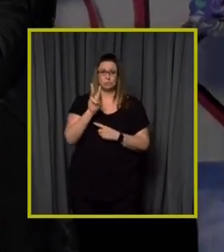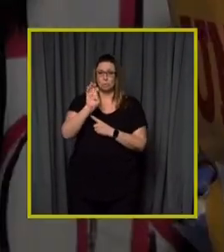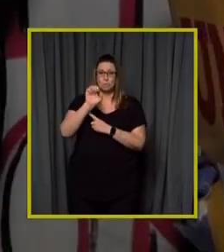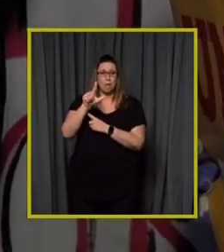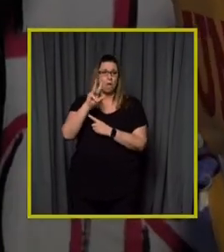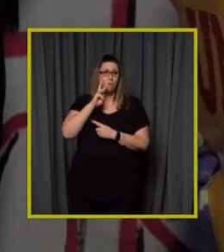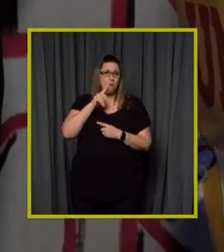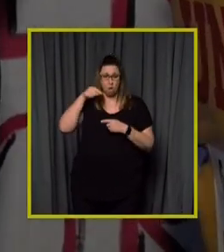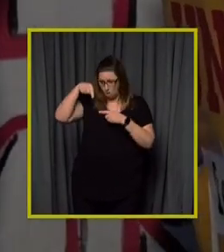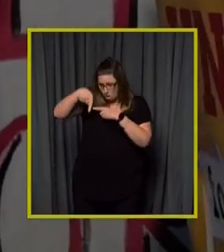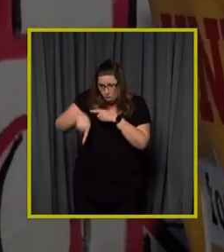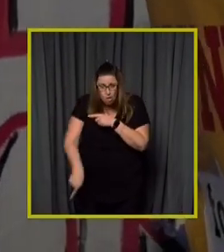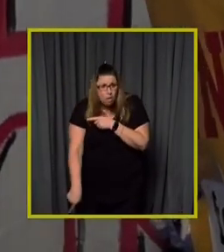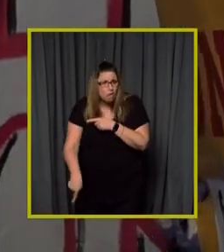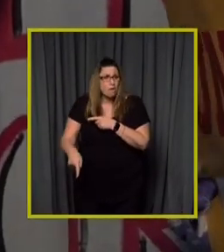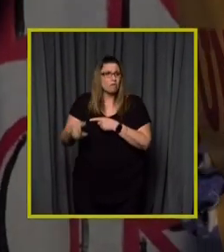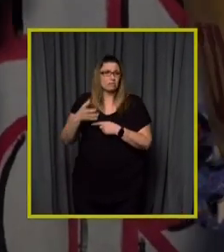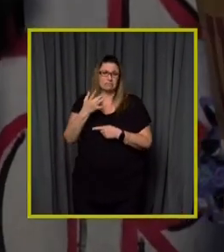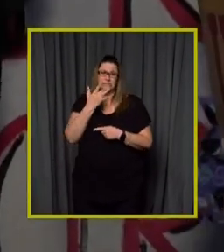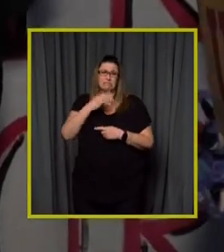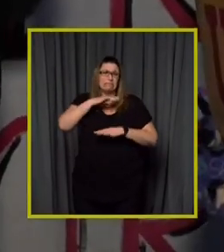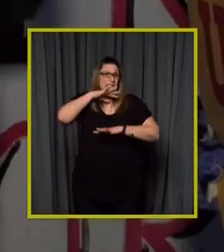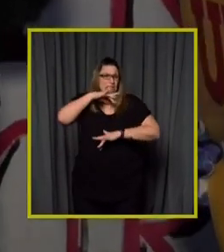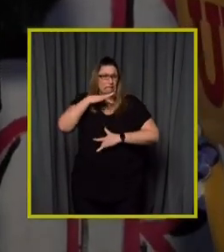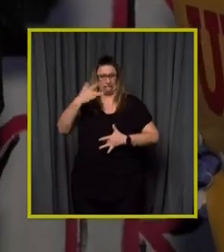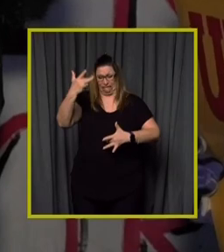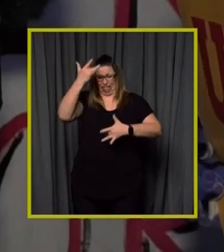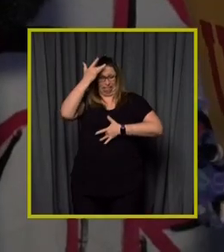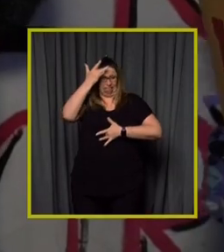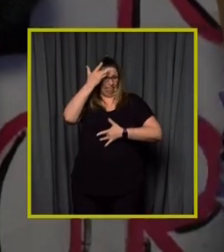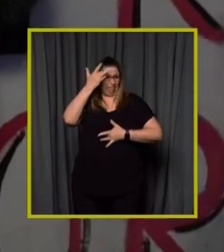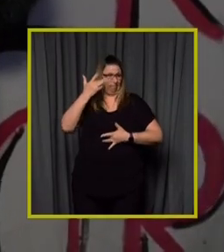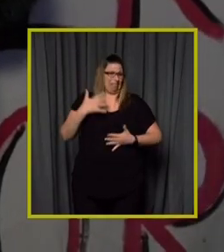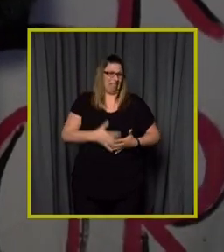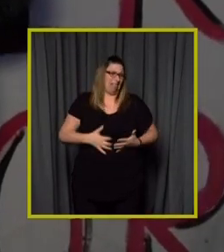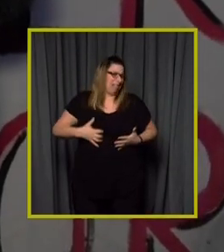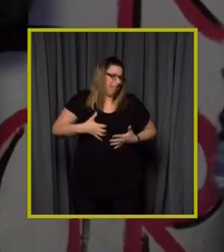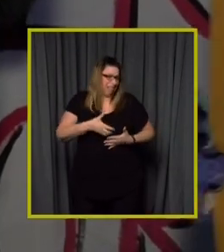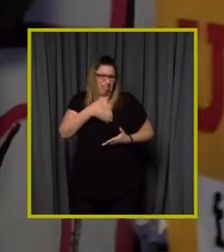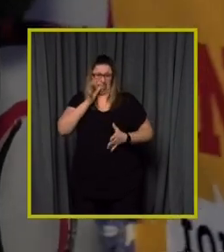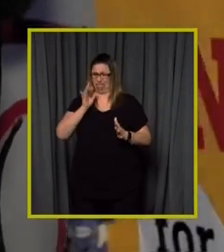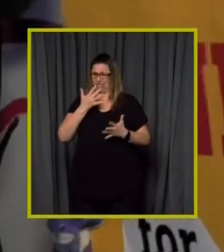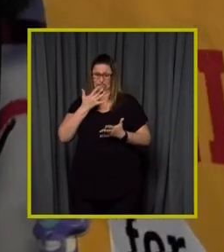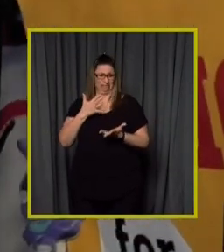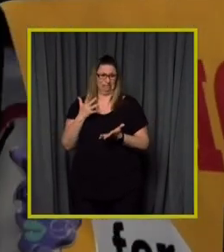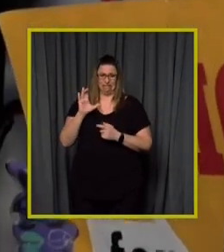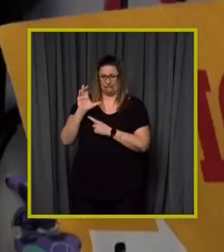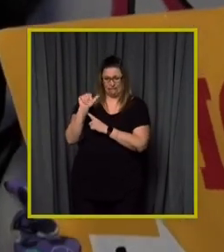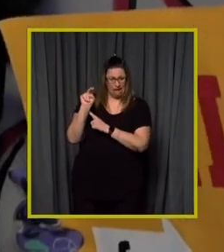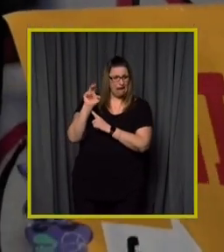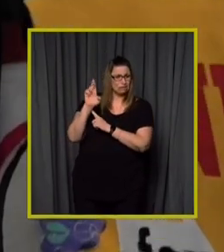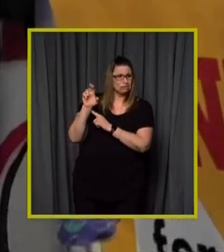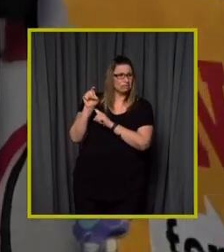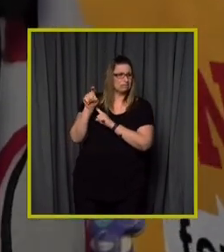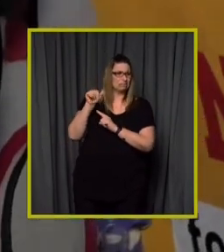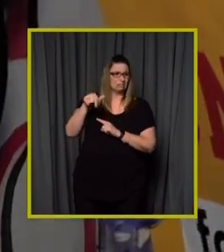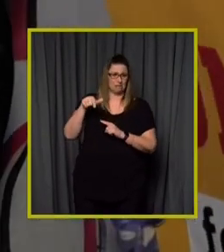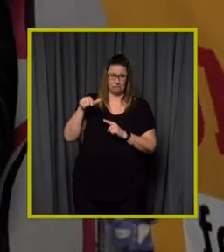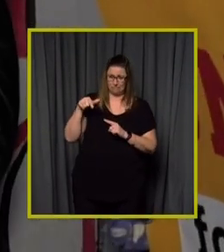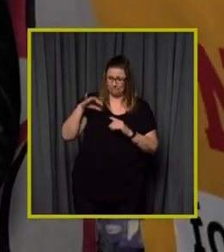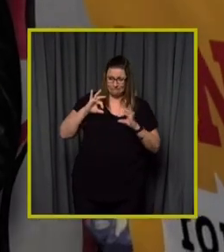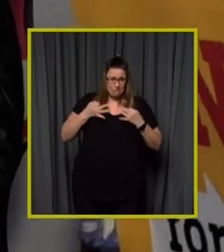chlorine. Almost everyone we know has a cancer story. And Kansas farmers' suicide rate